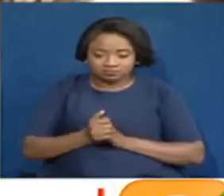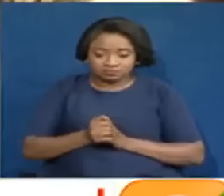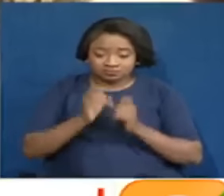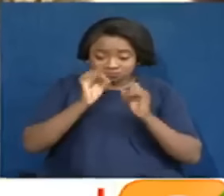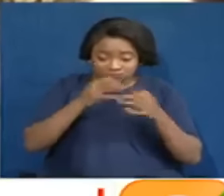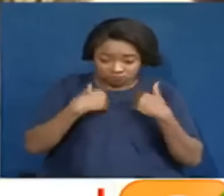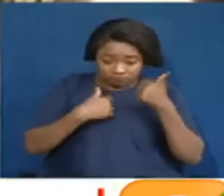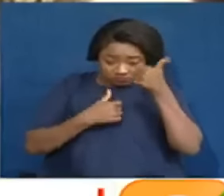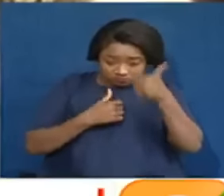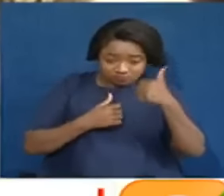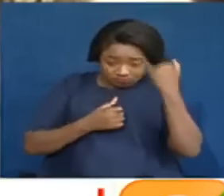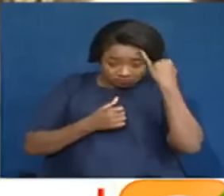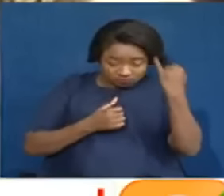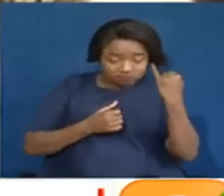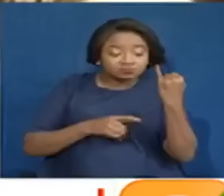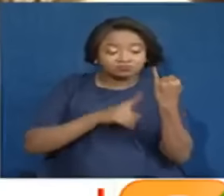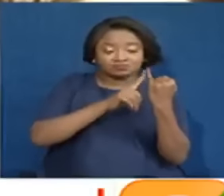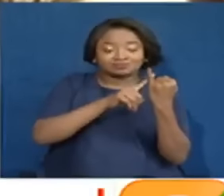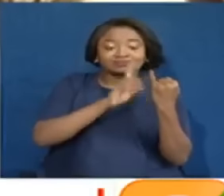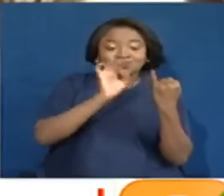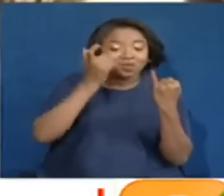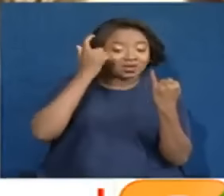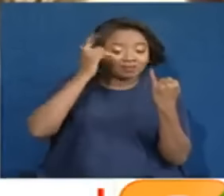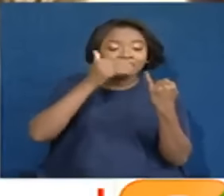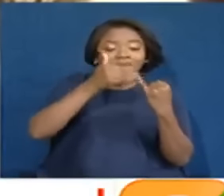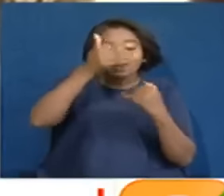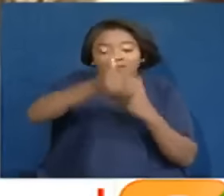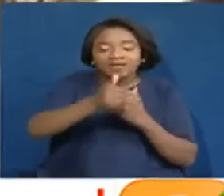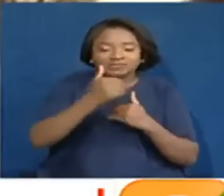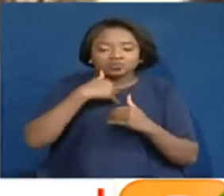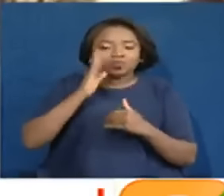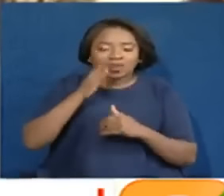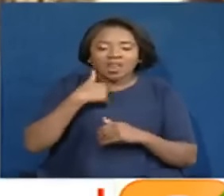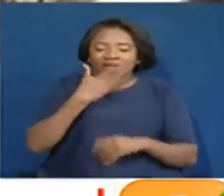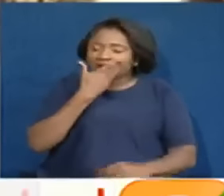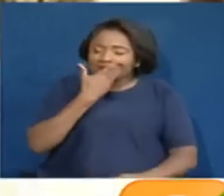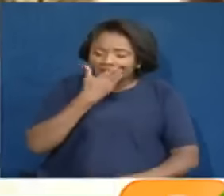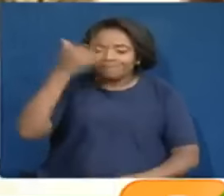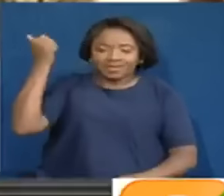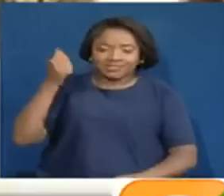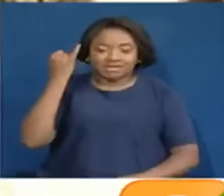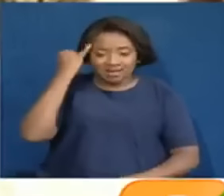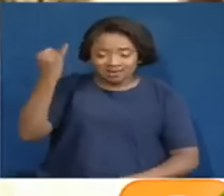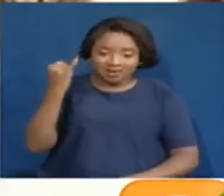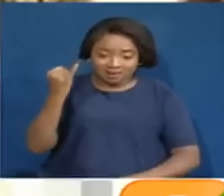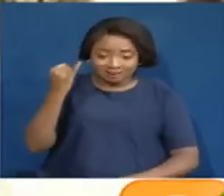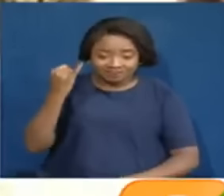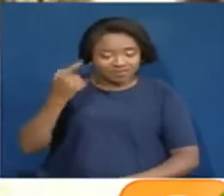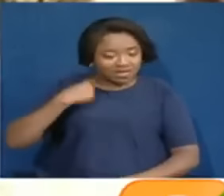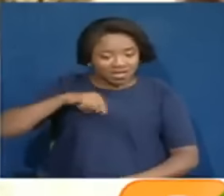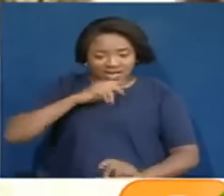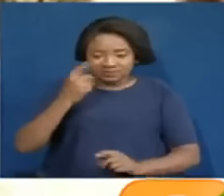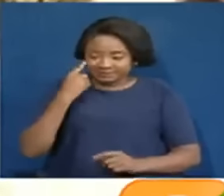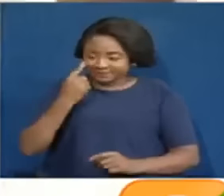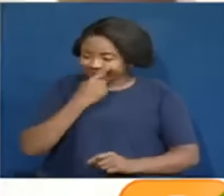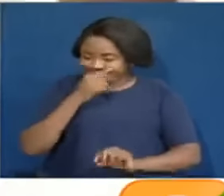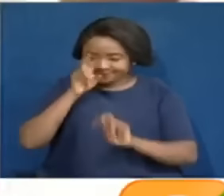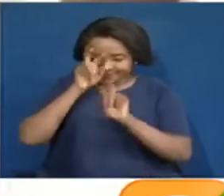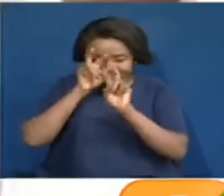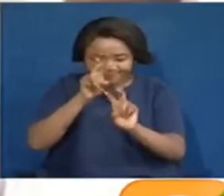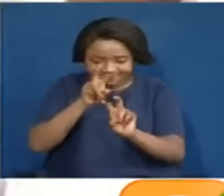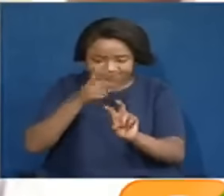idea. What we are thinking about is a better idea. We are looking ahead and we are very consultative.